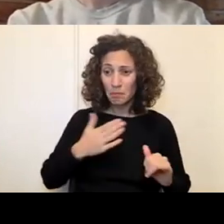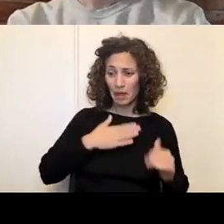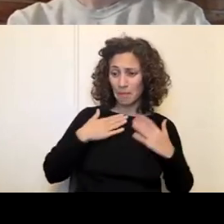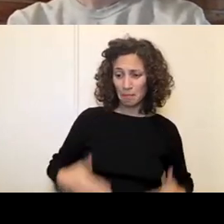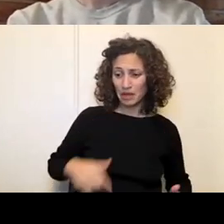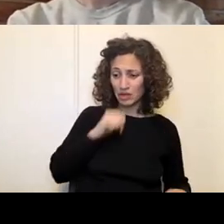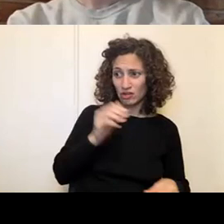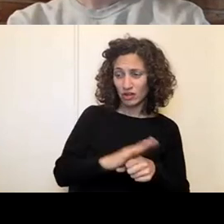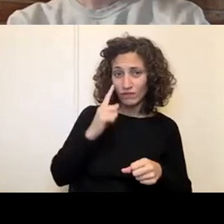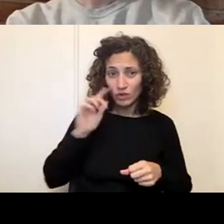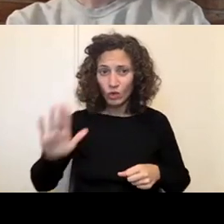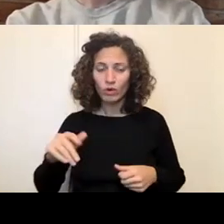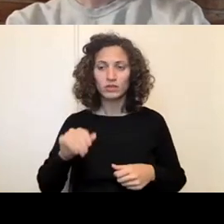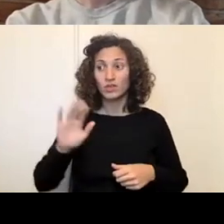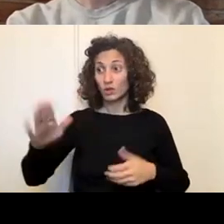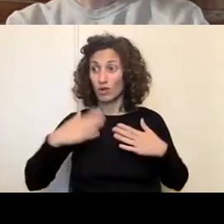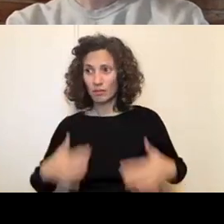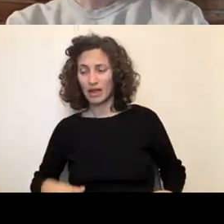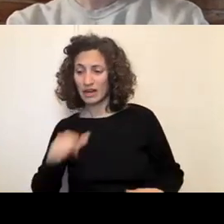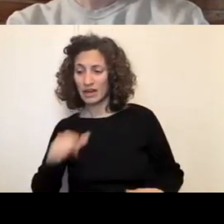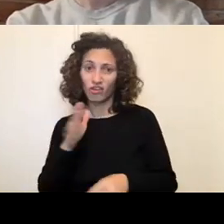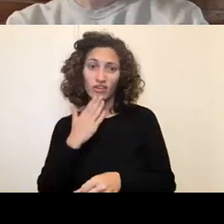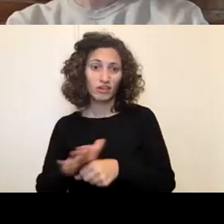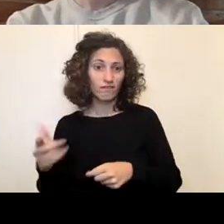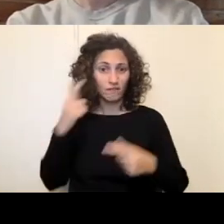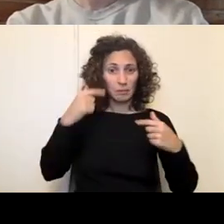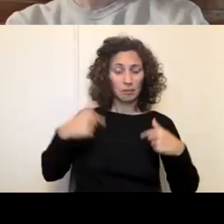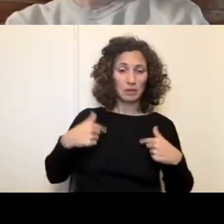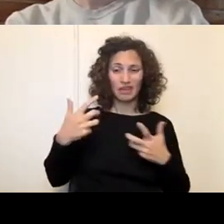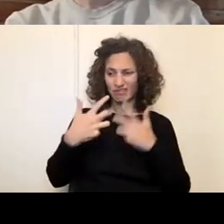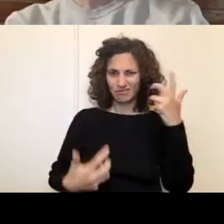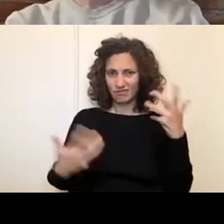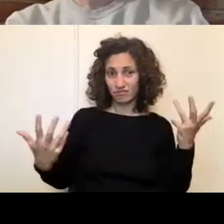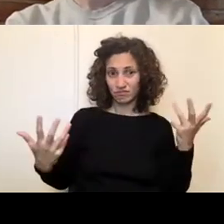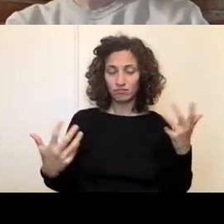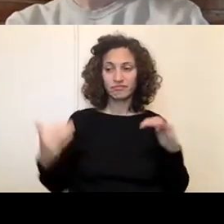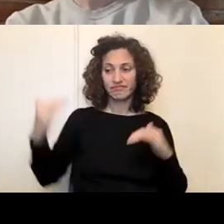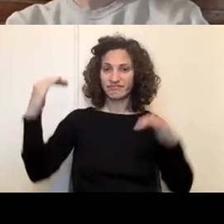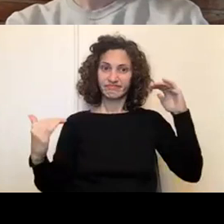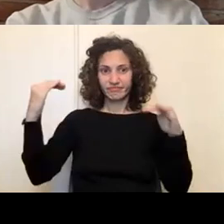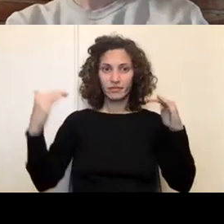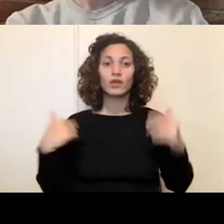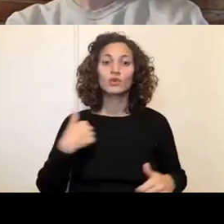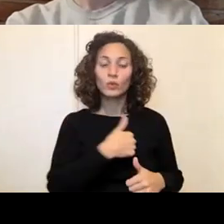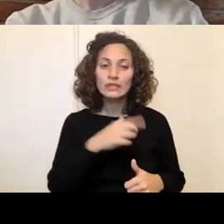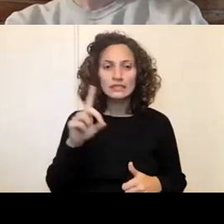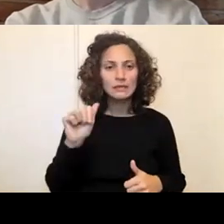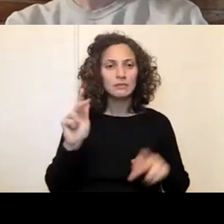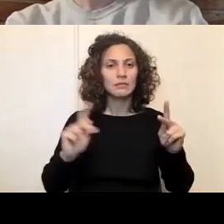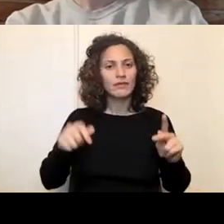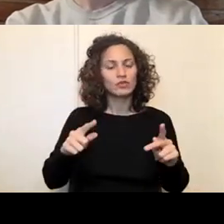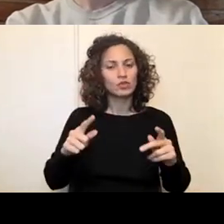not good enough for my body. And I think that's something that we, as disabled people, need to work on, is